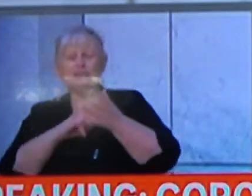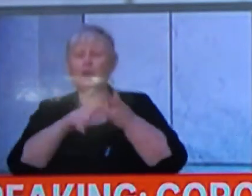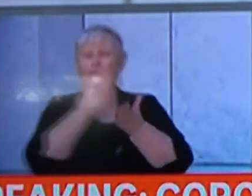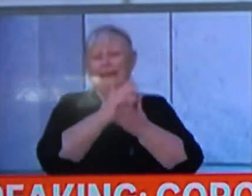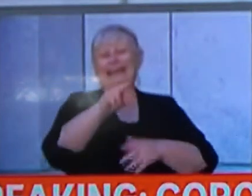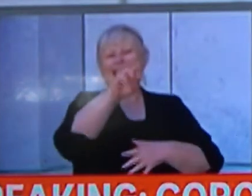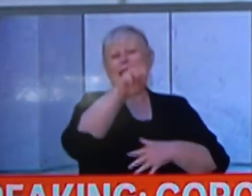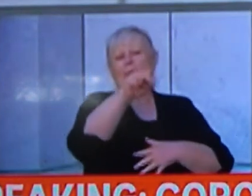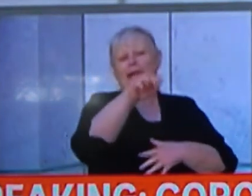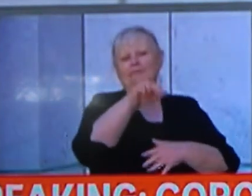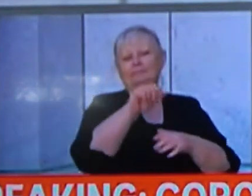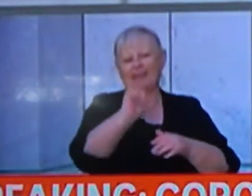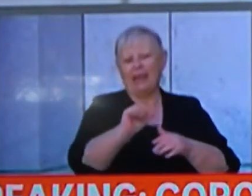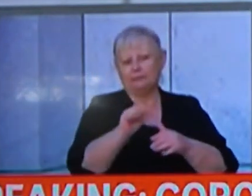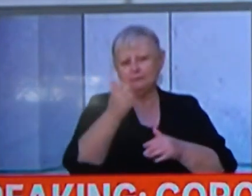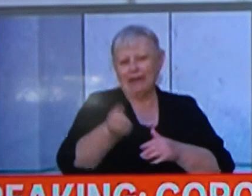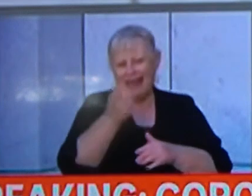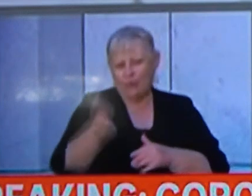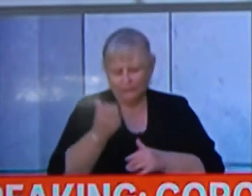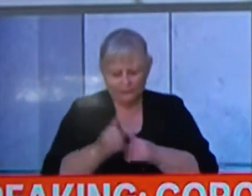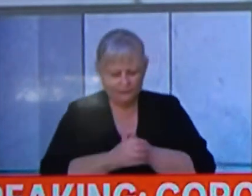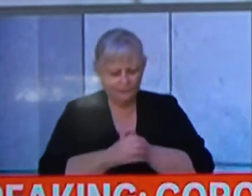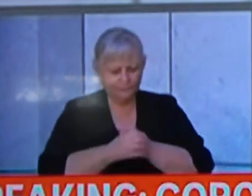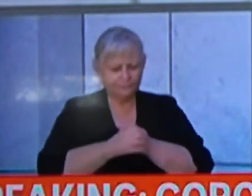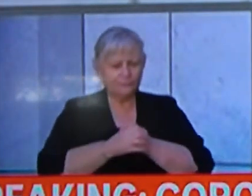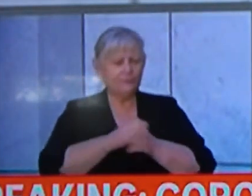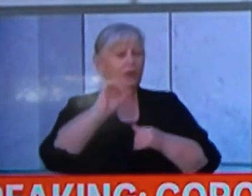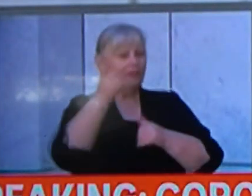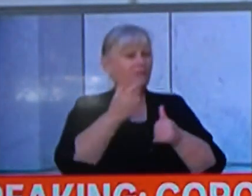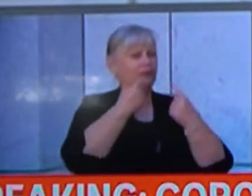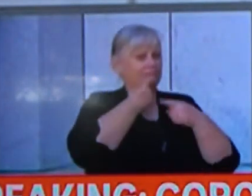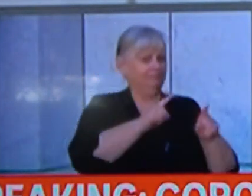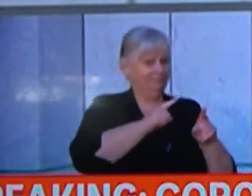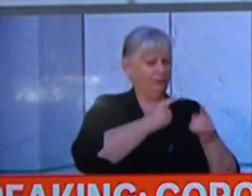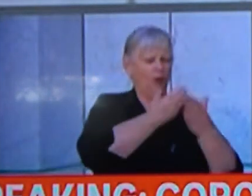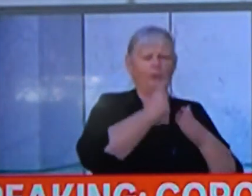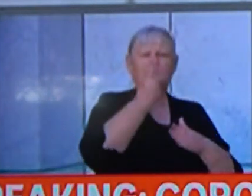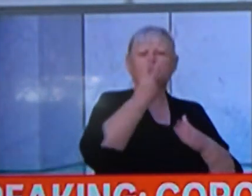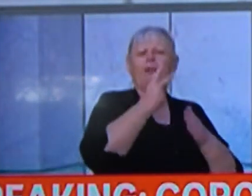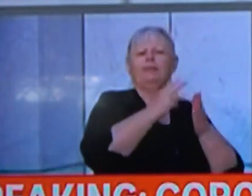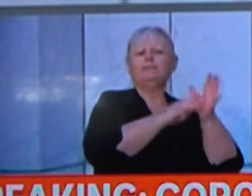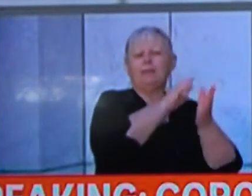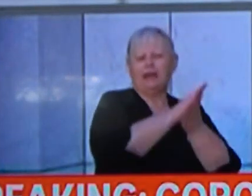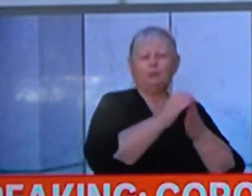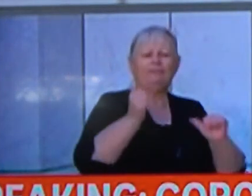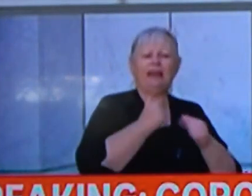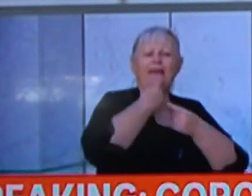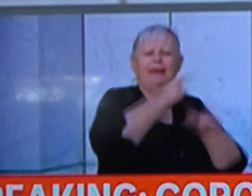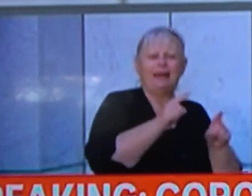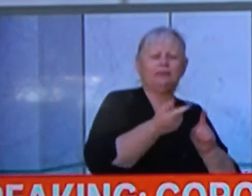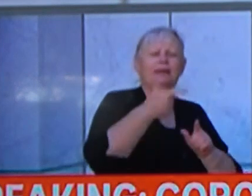doubling the job seeker allowance. In the first package, on the 12th of March, we announced